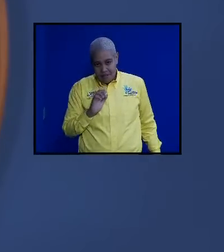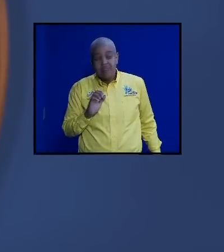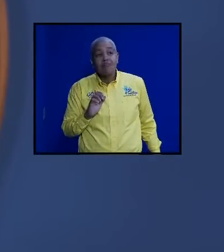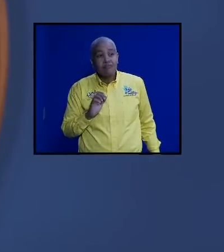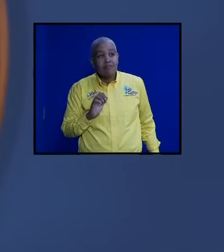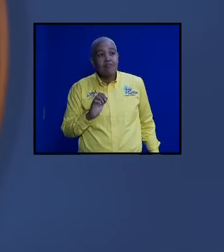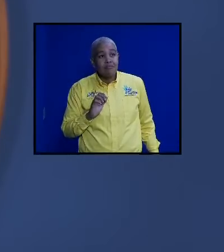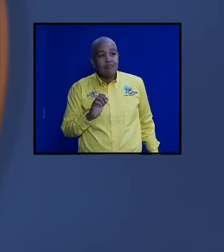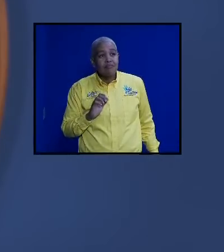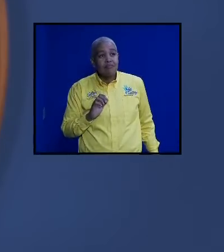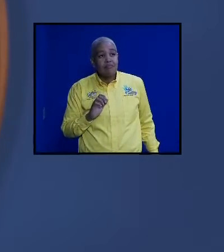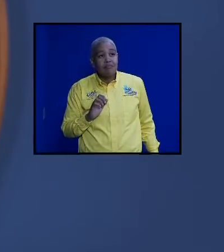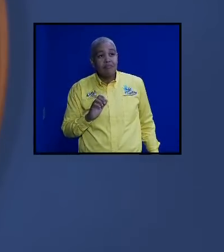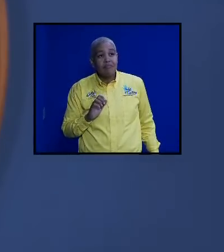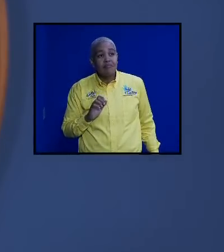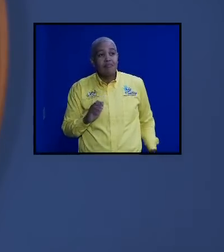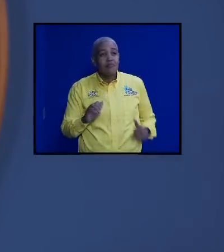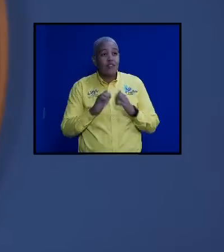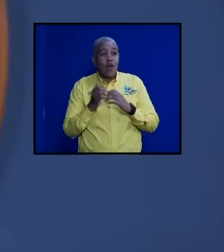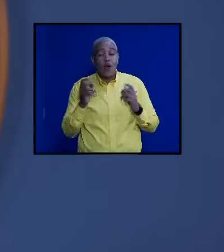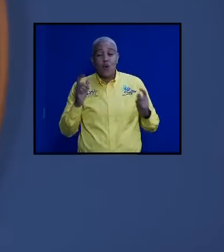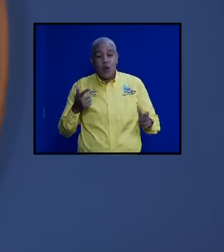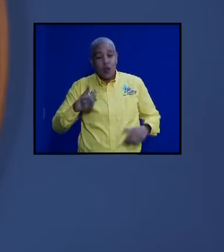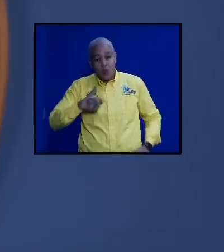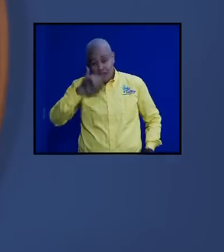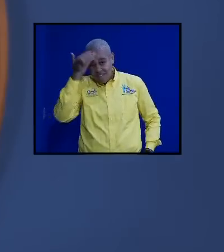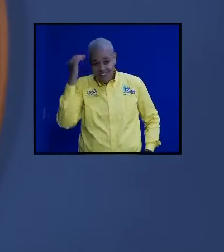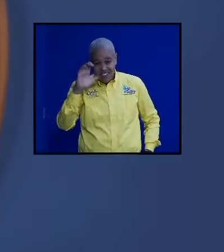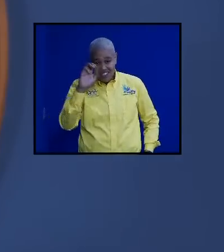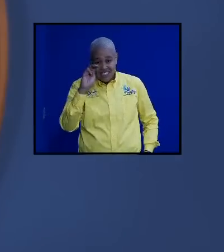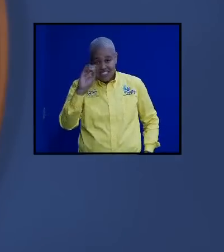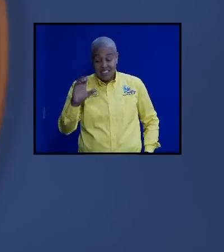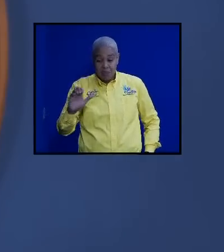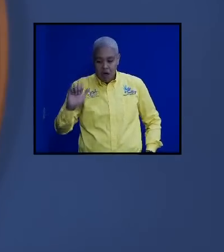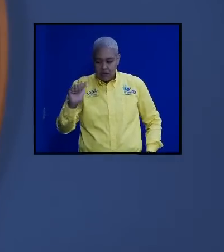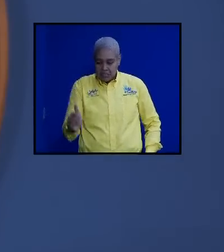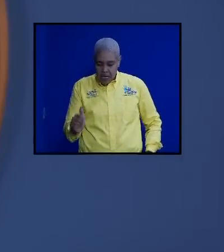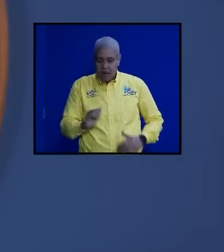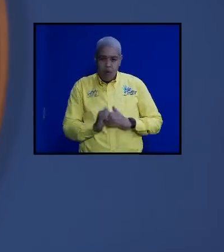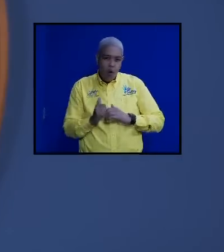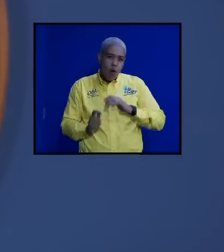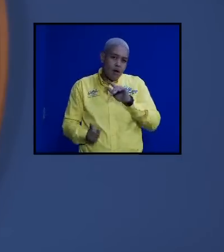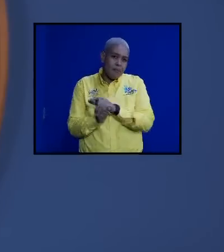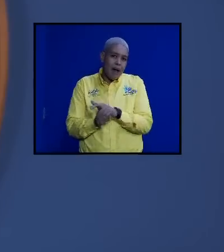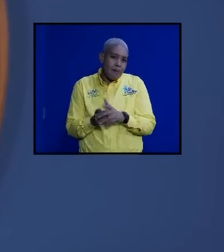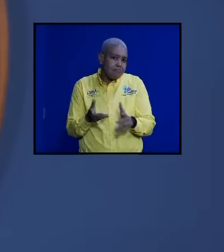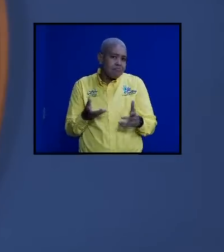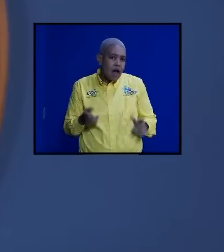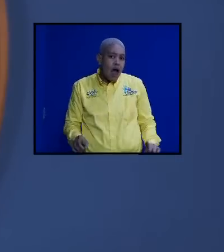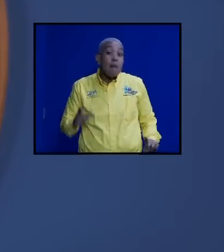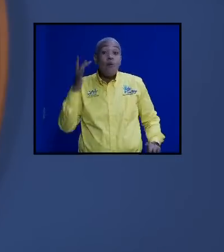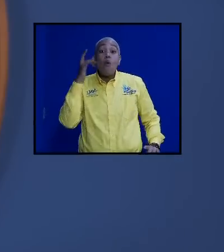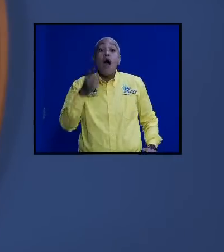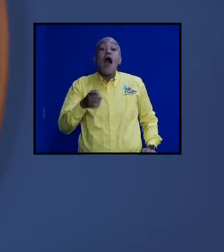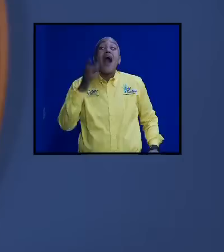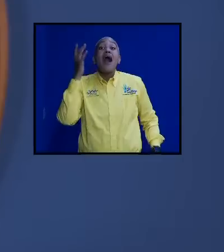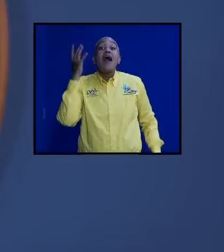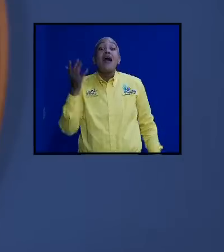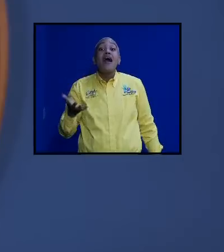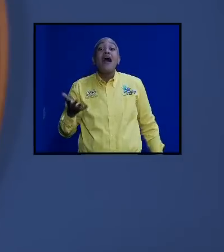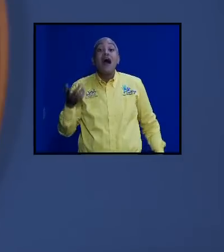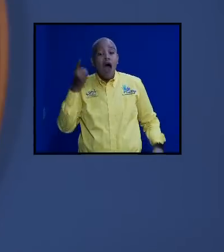Yes. How quickly we forget what CMOC was and how it came about. It is because there was